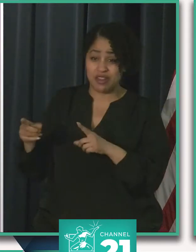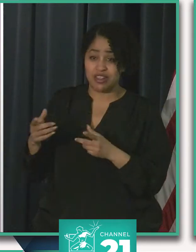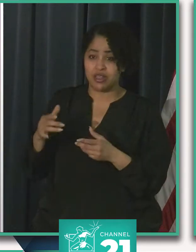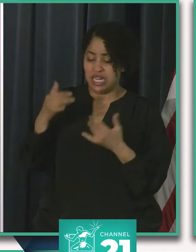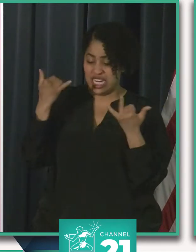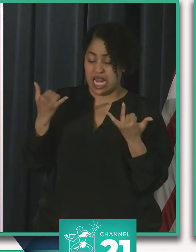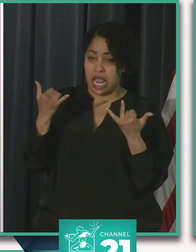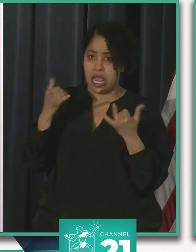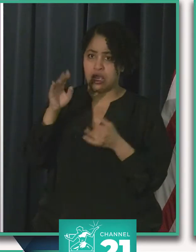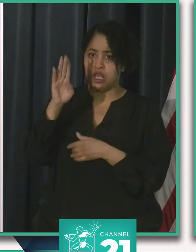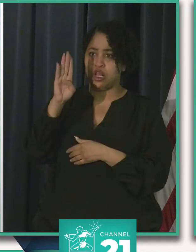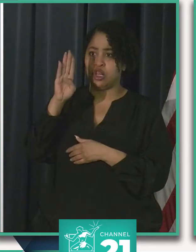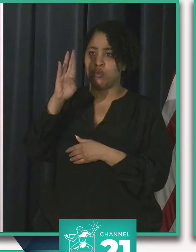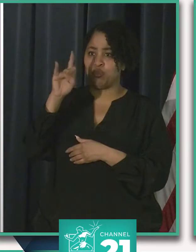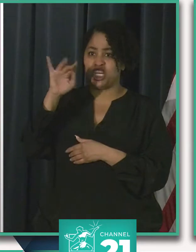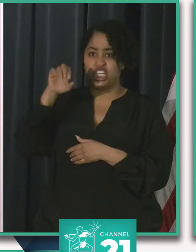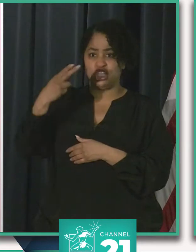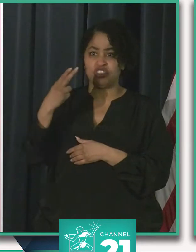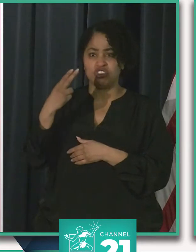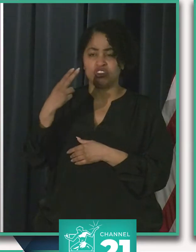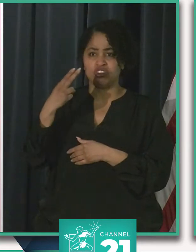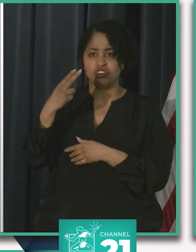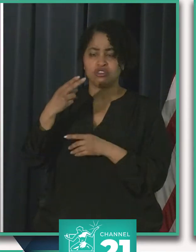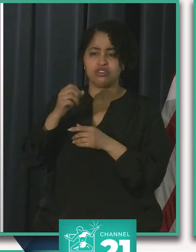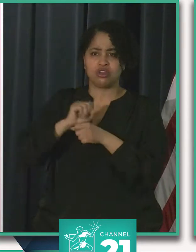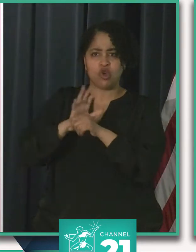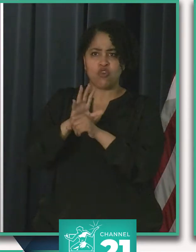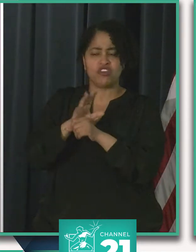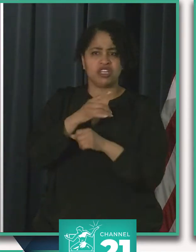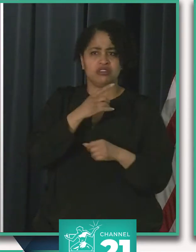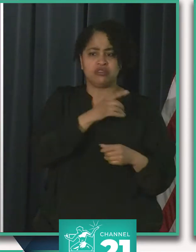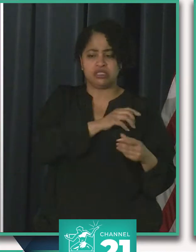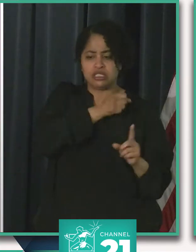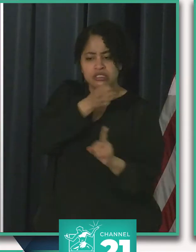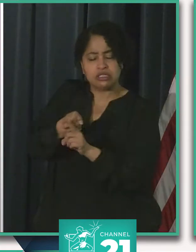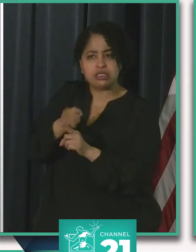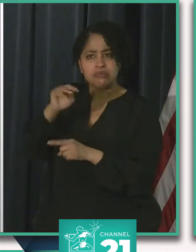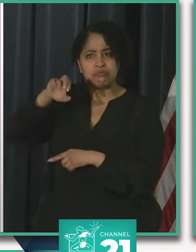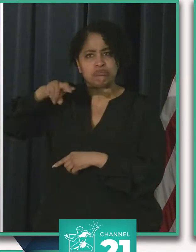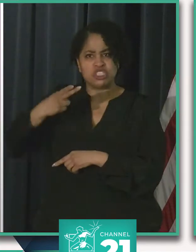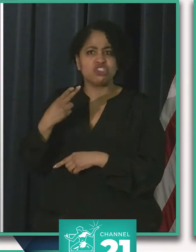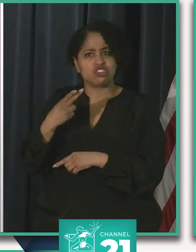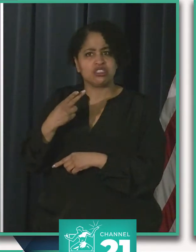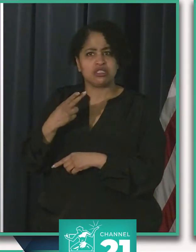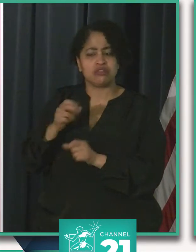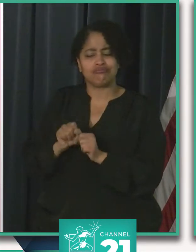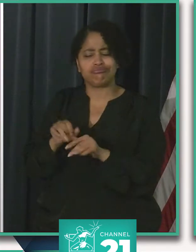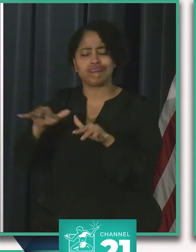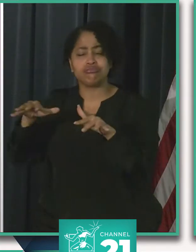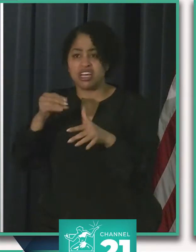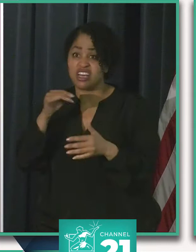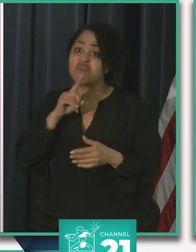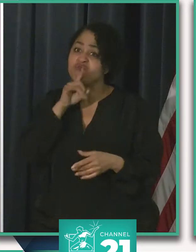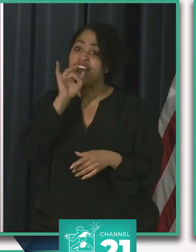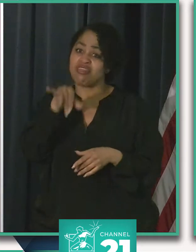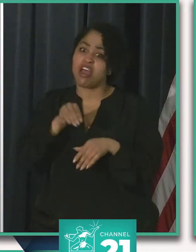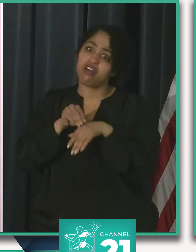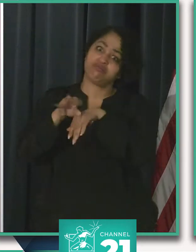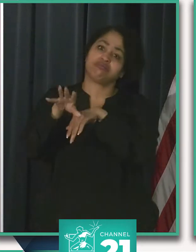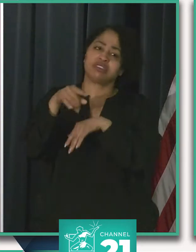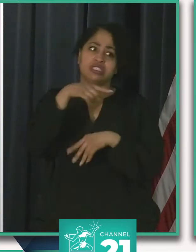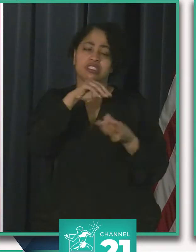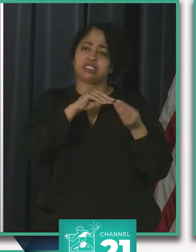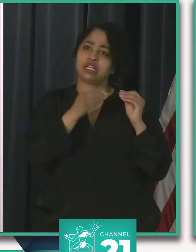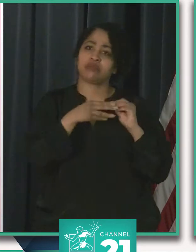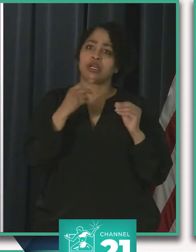variant is here in Michigan in a very significant way, and there's no doubt it's contributing to this. And what is more troubling is